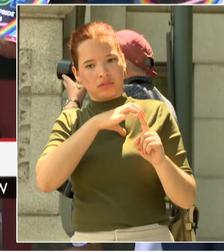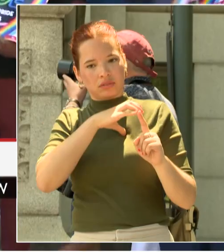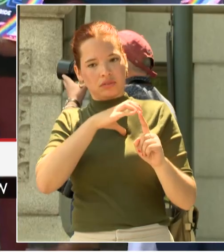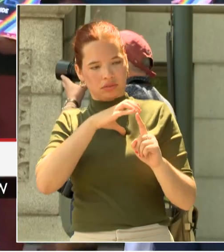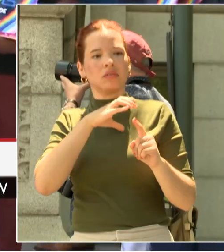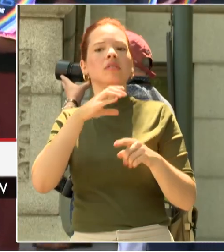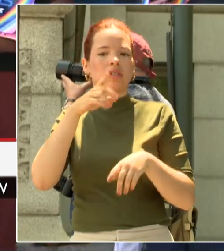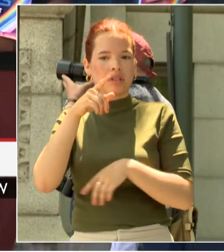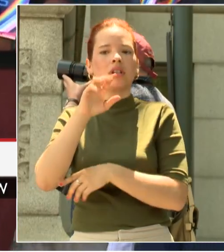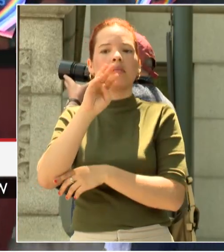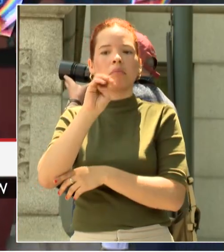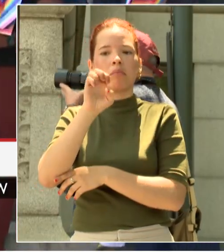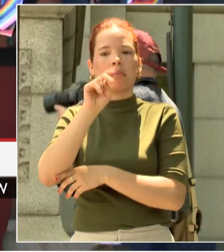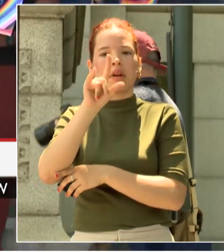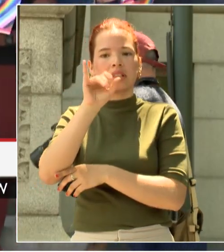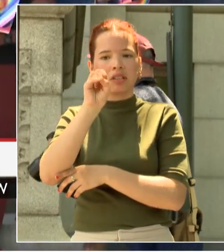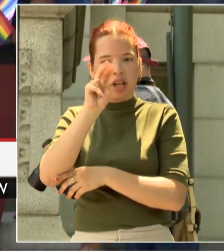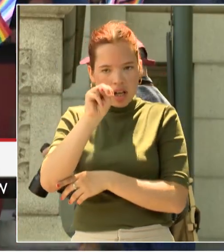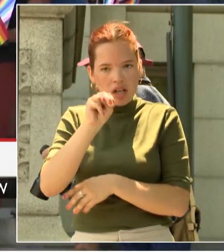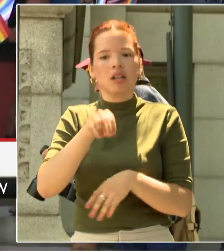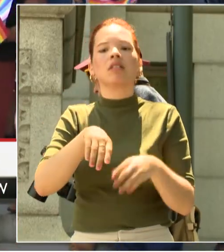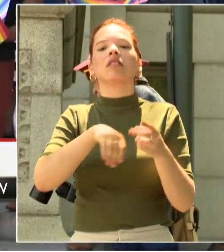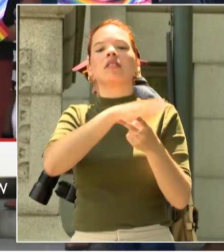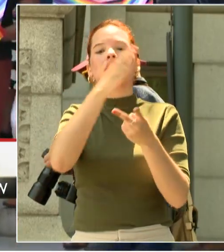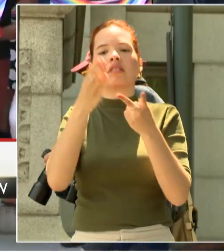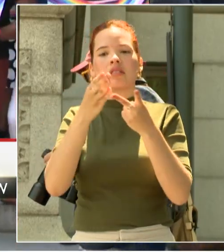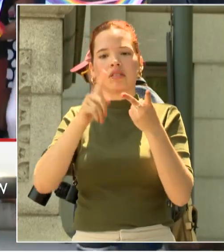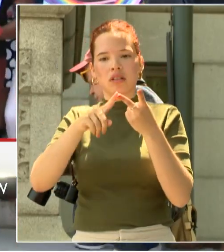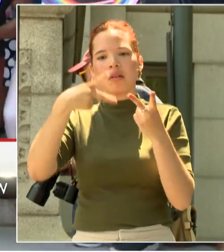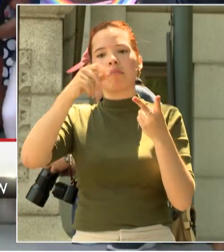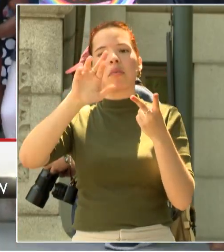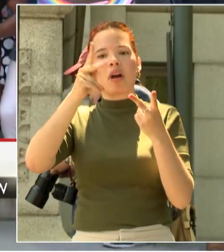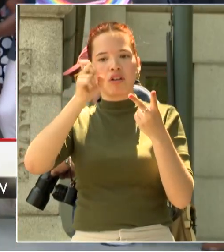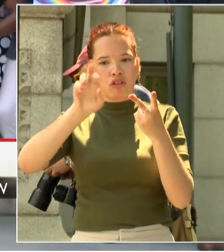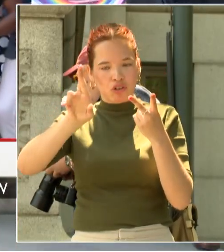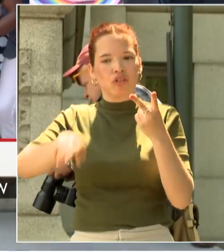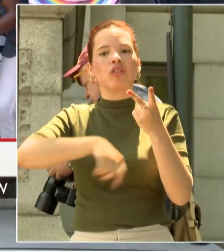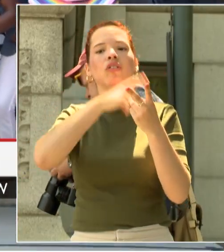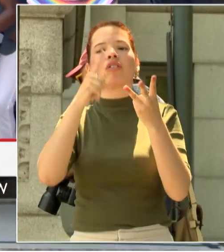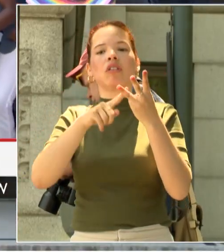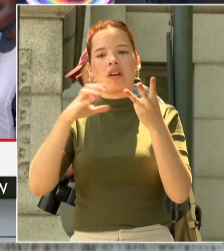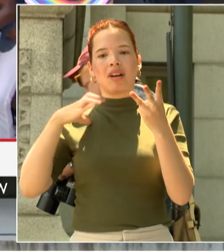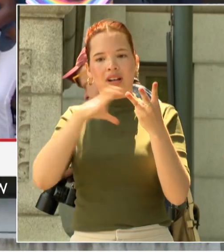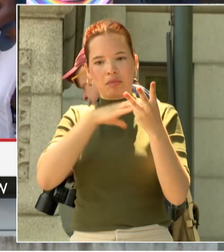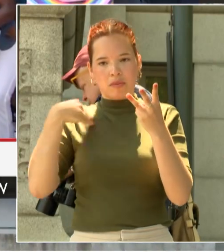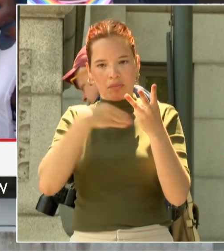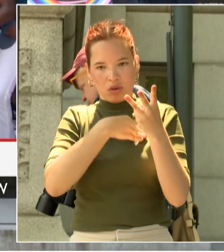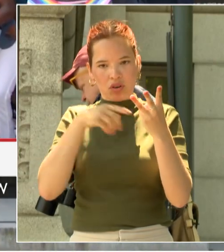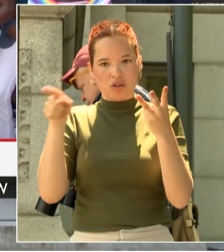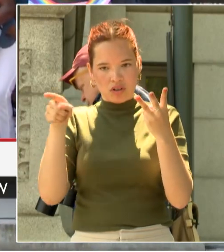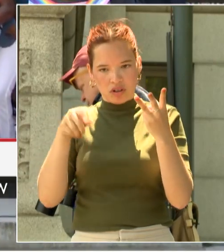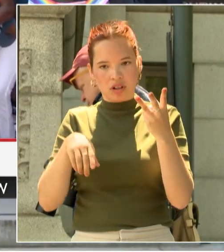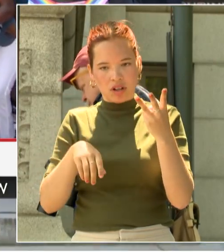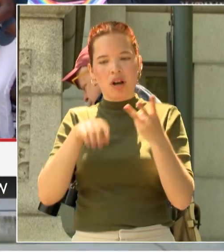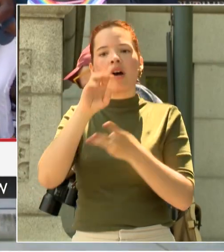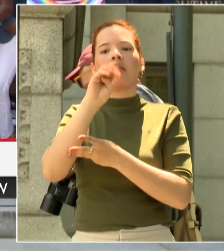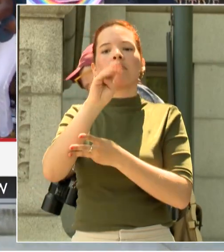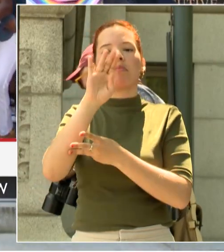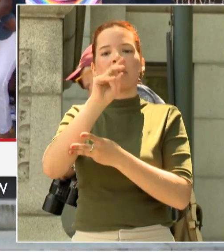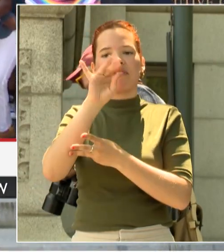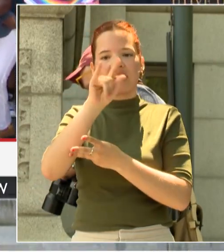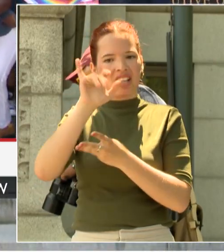Zachary Parker, and also Kenyon McDuffie, along with all of the members of the council,